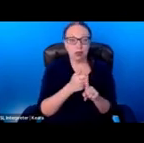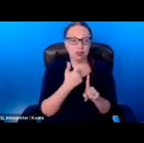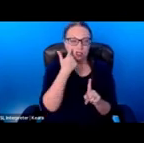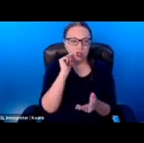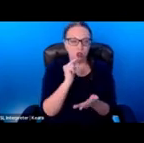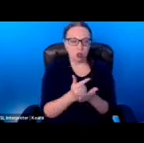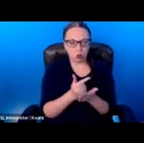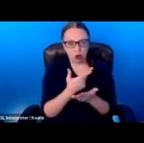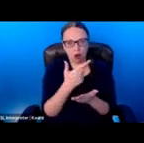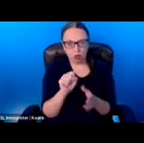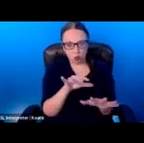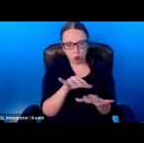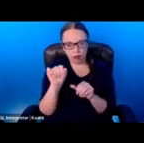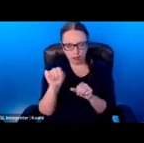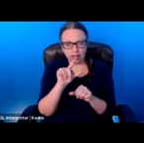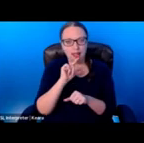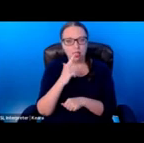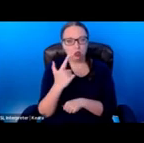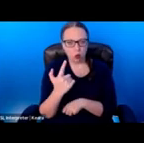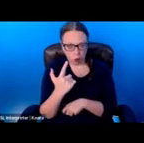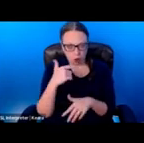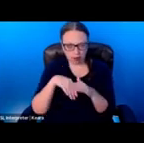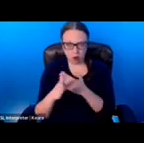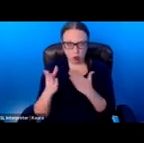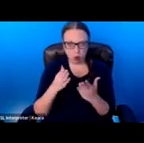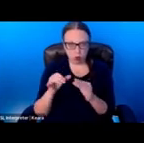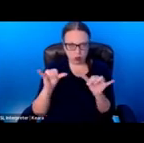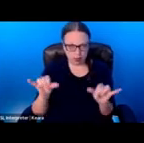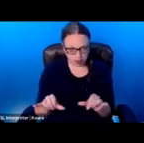school at age 21 into the service system. And